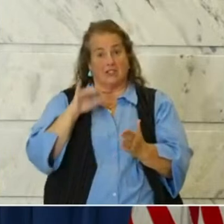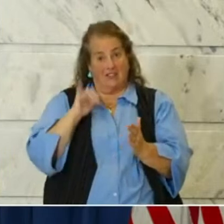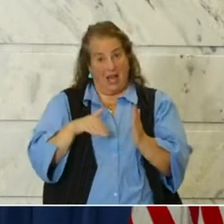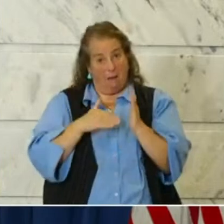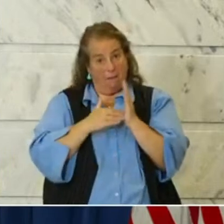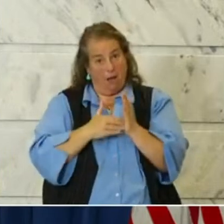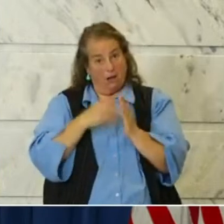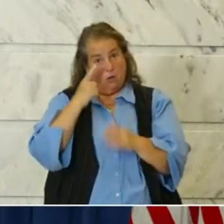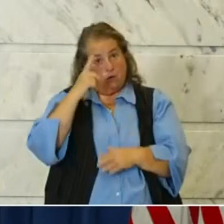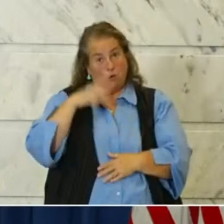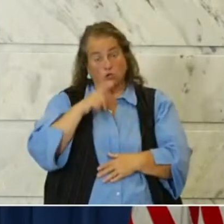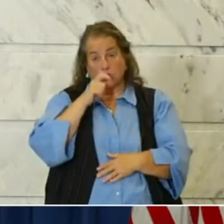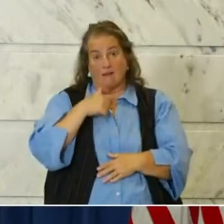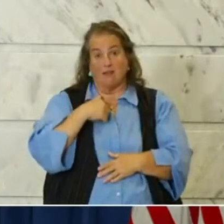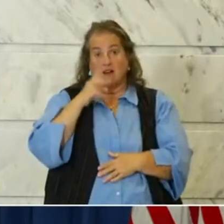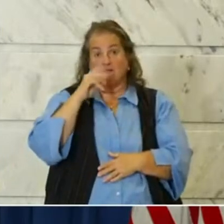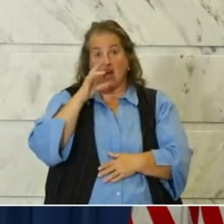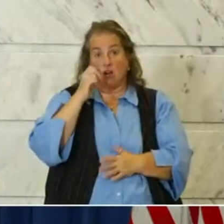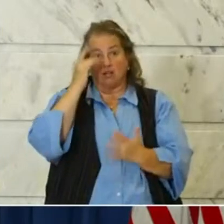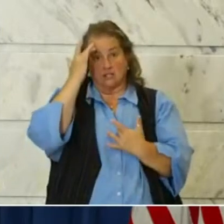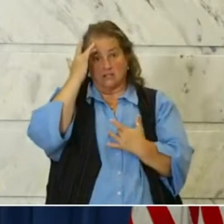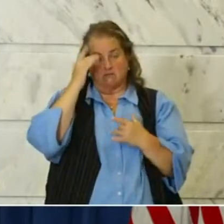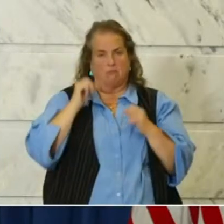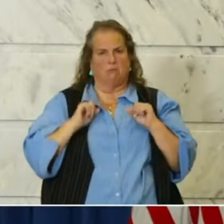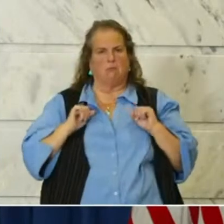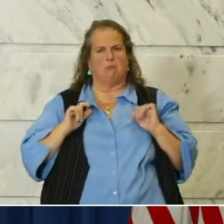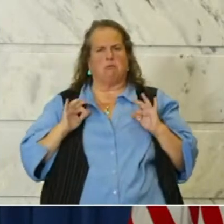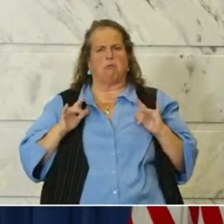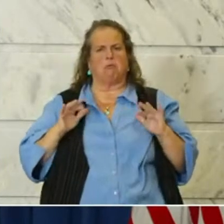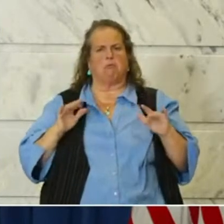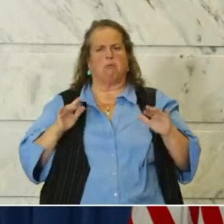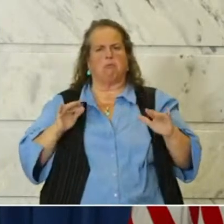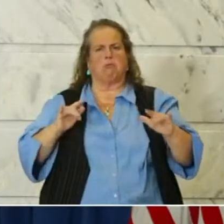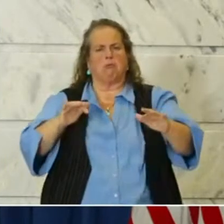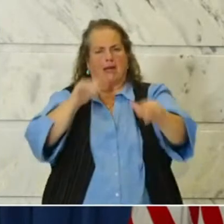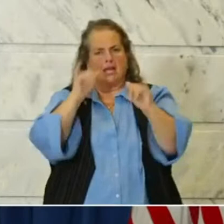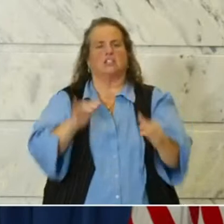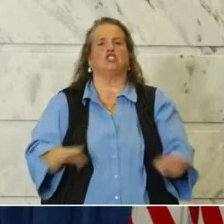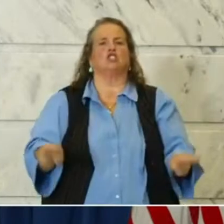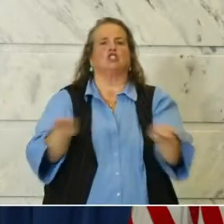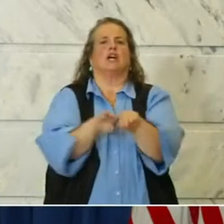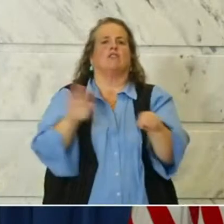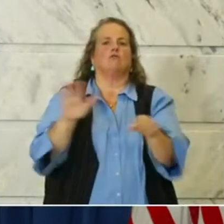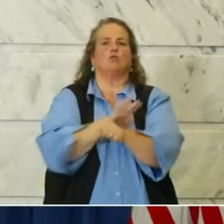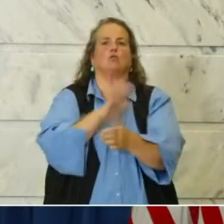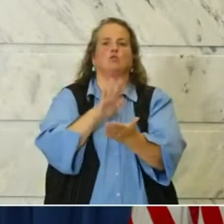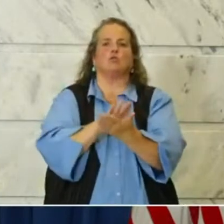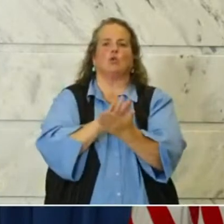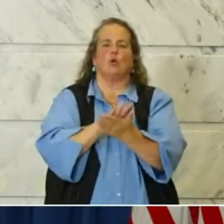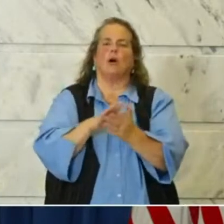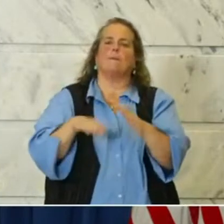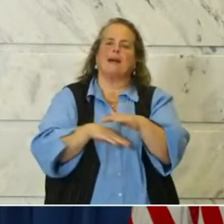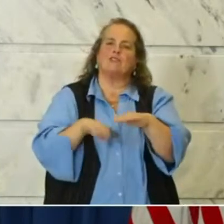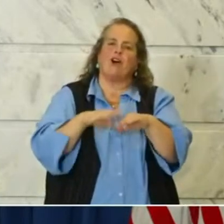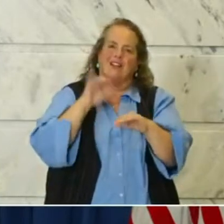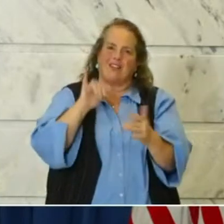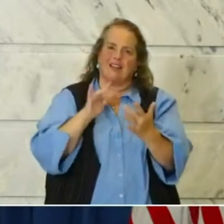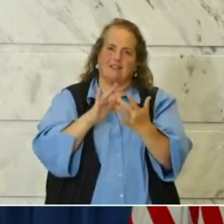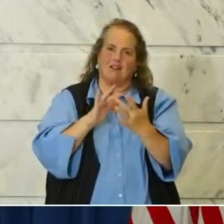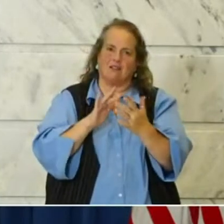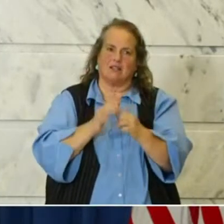one person who has the virus could shut down the entire school based on that level of contact as you go through.